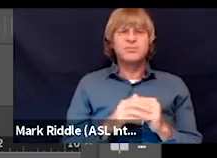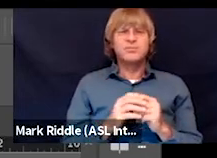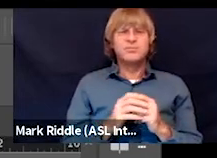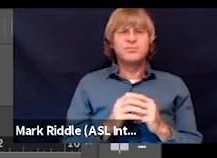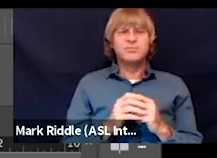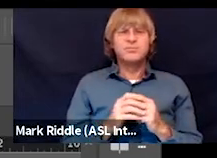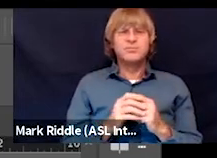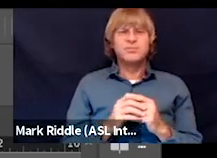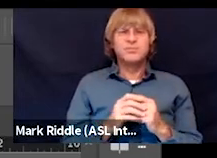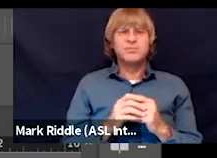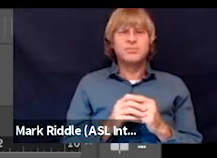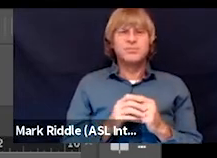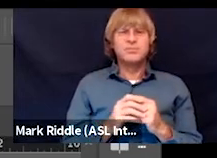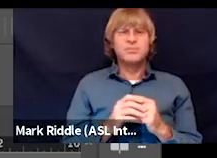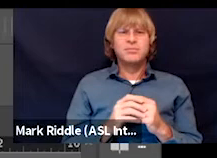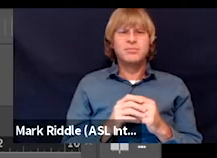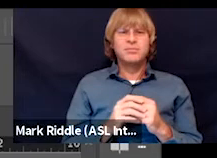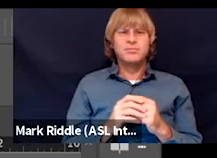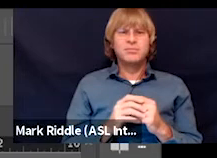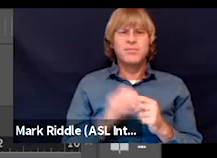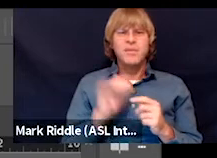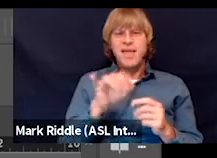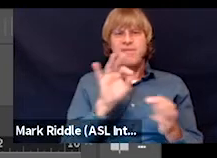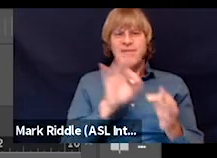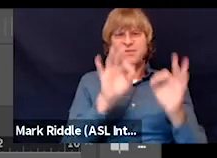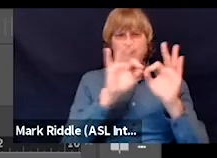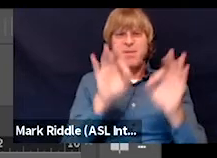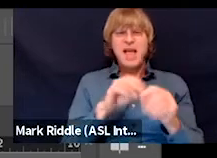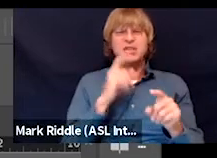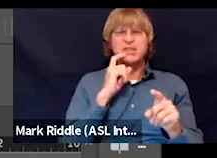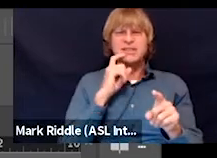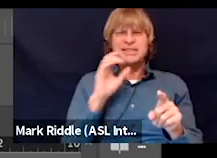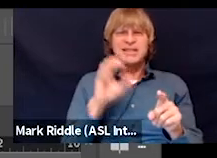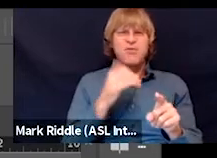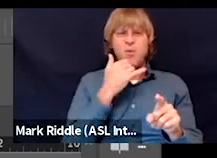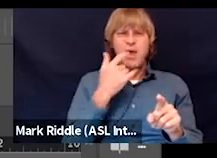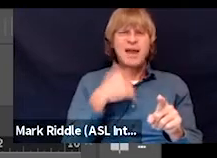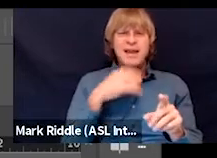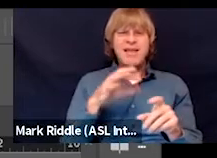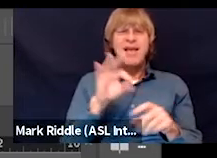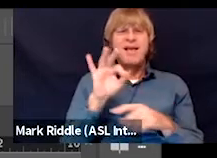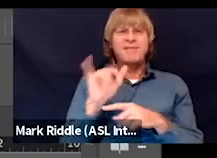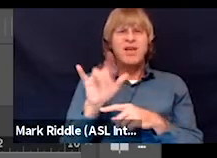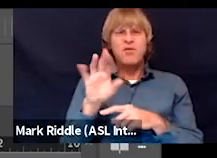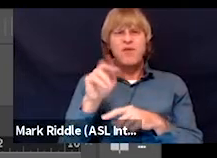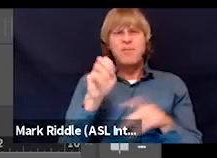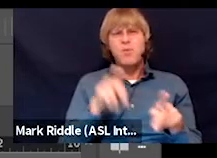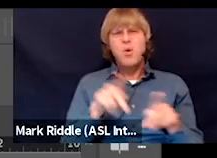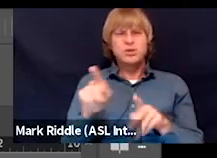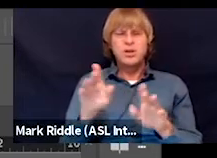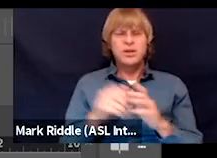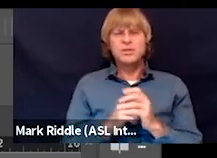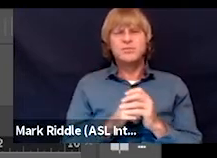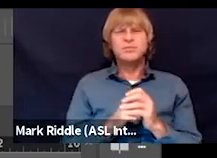Like that fits the frame to the, I just did the wrong one. I did fill frame proportionally.